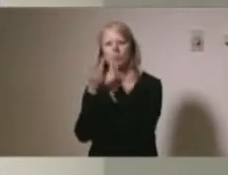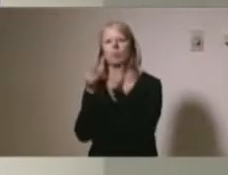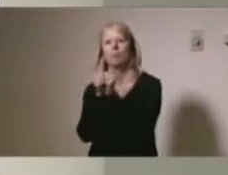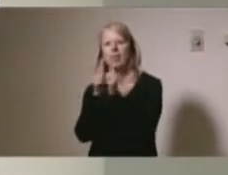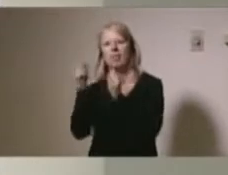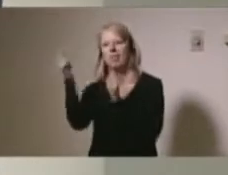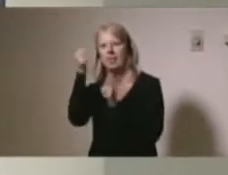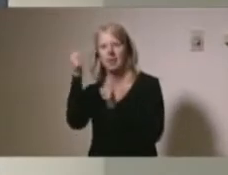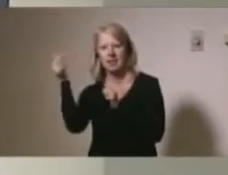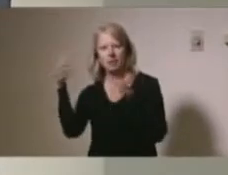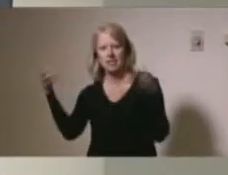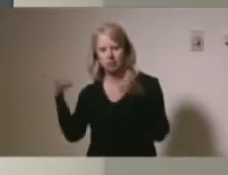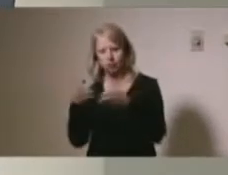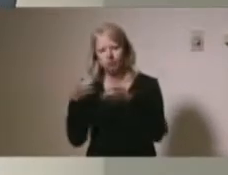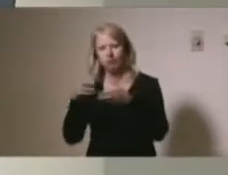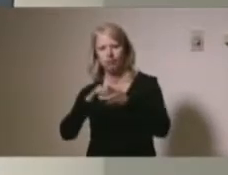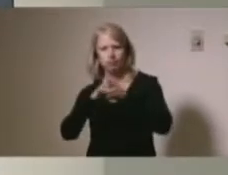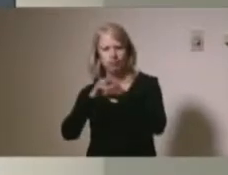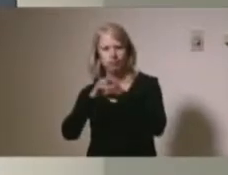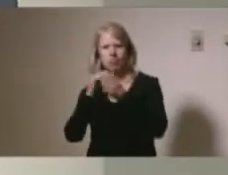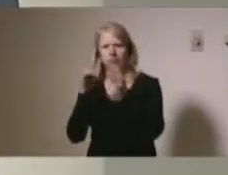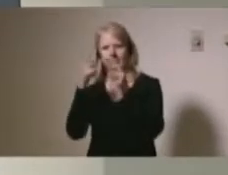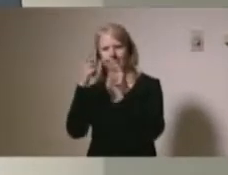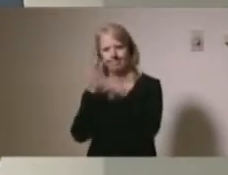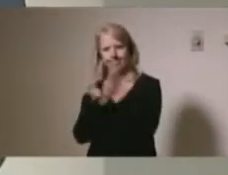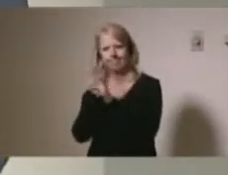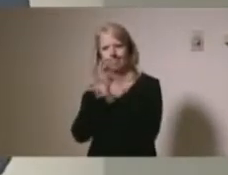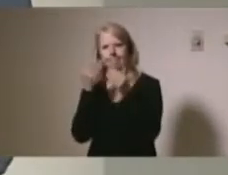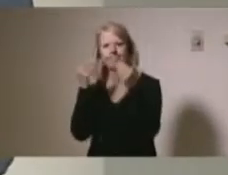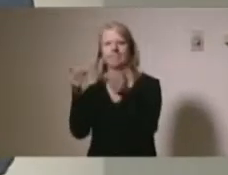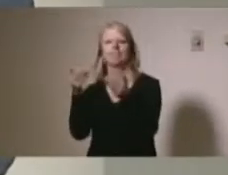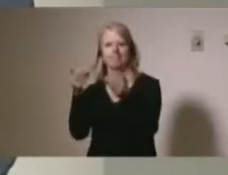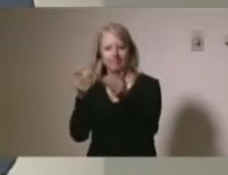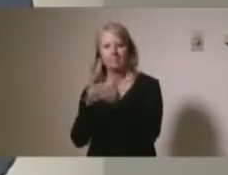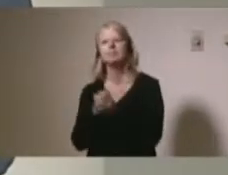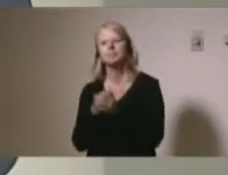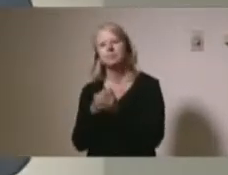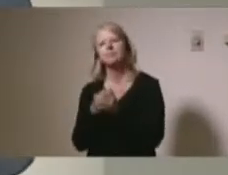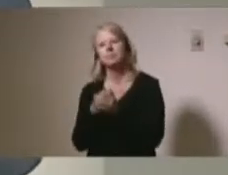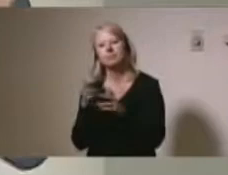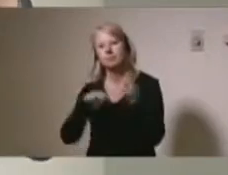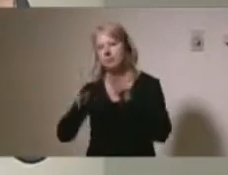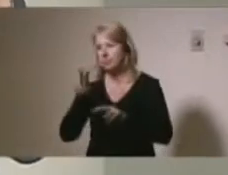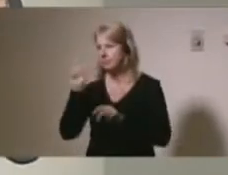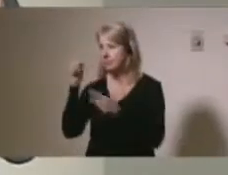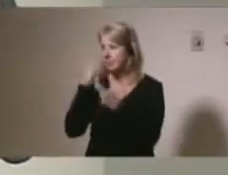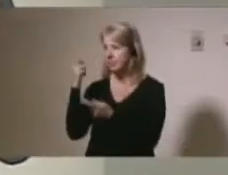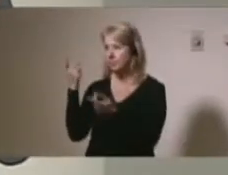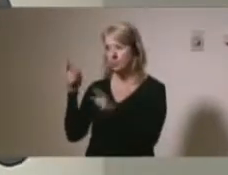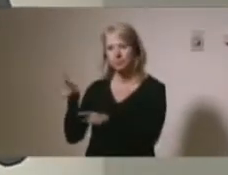to go forward. But here we can see what happened in Italy.